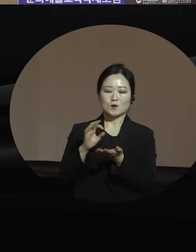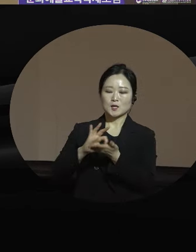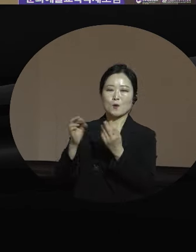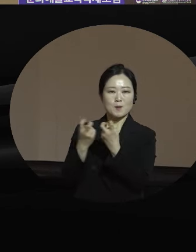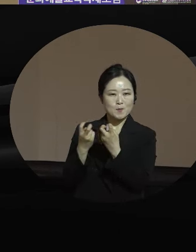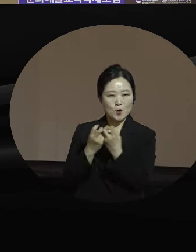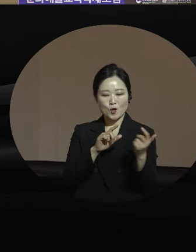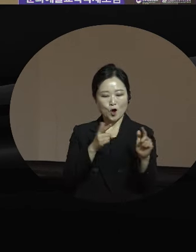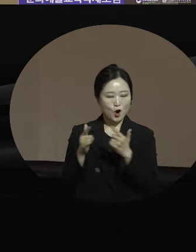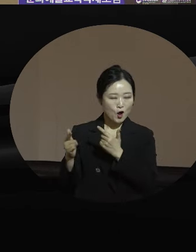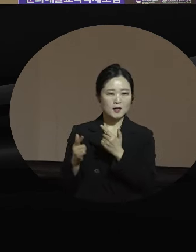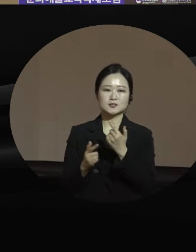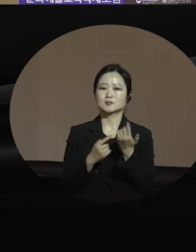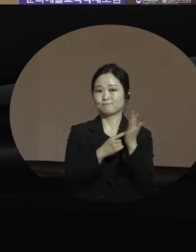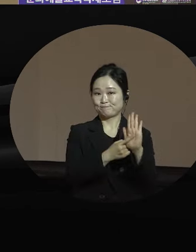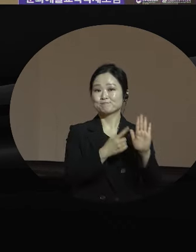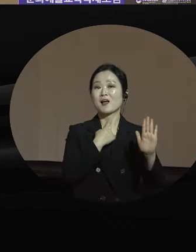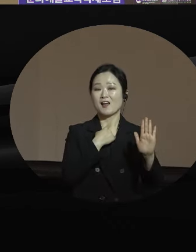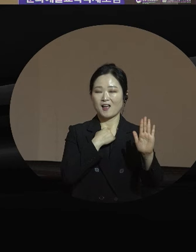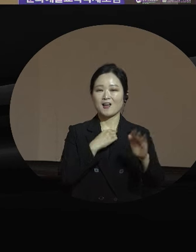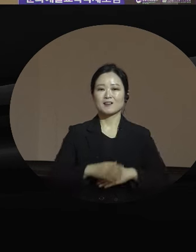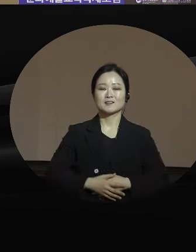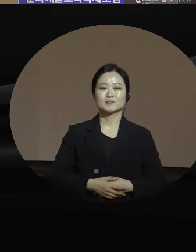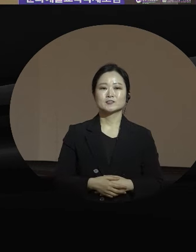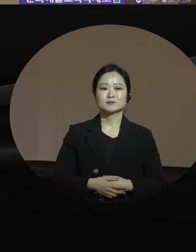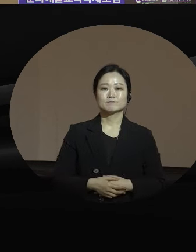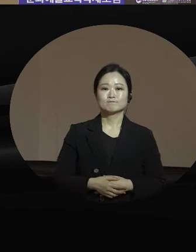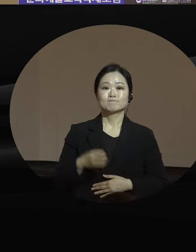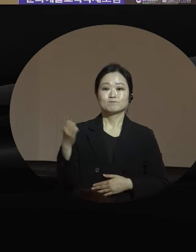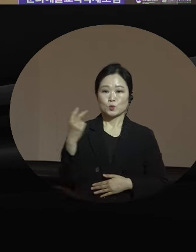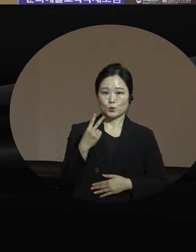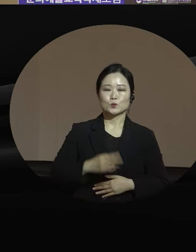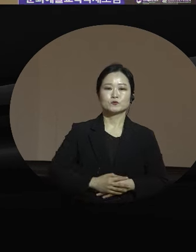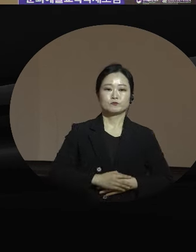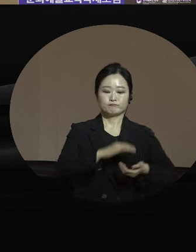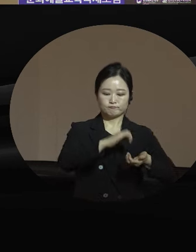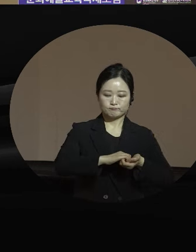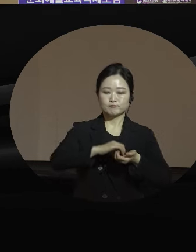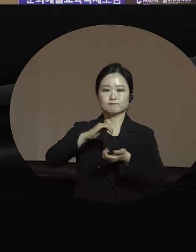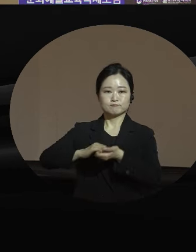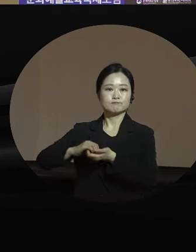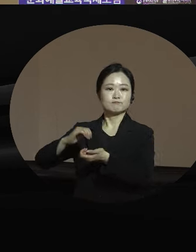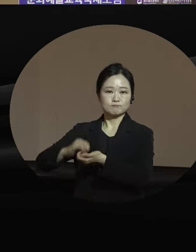And also we regularly organizing the culture and art weeks.